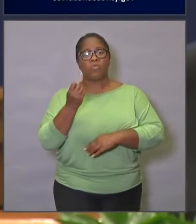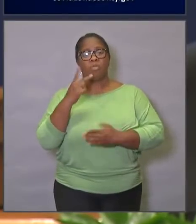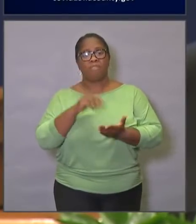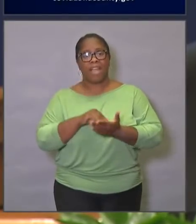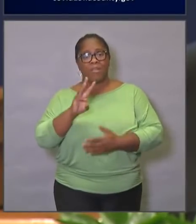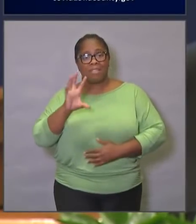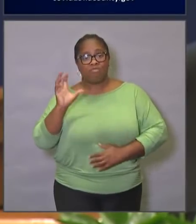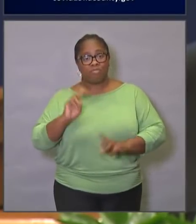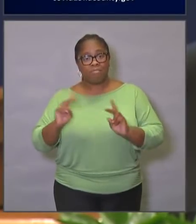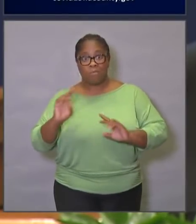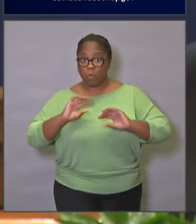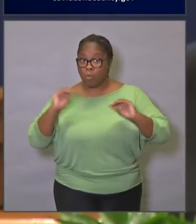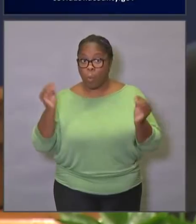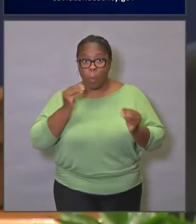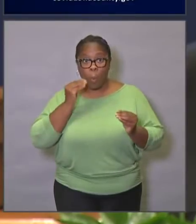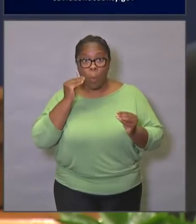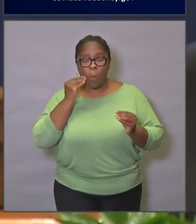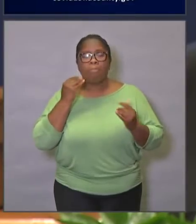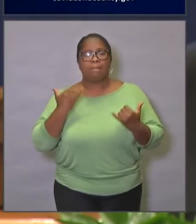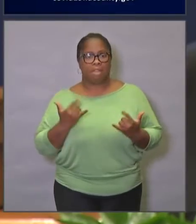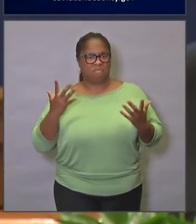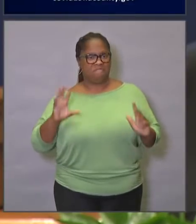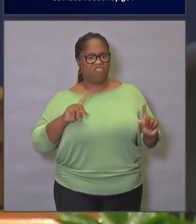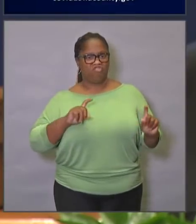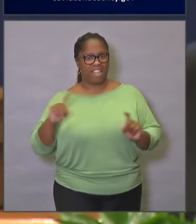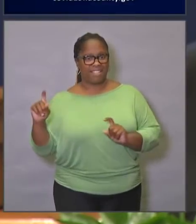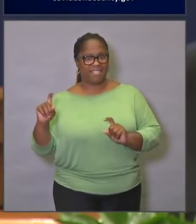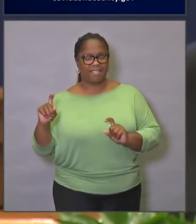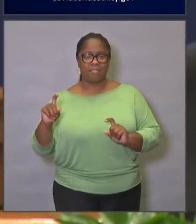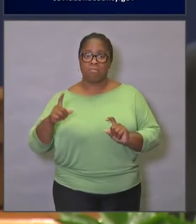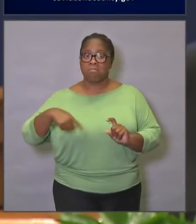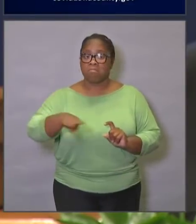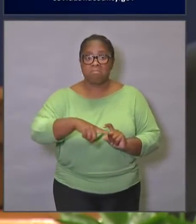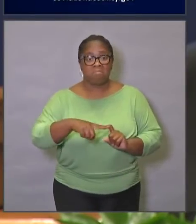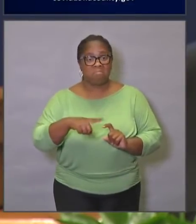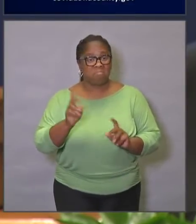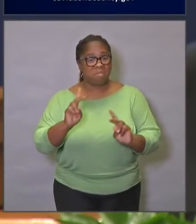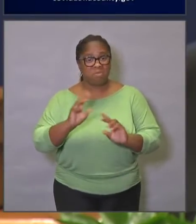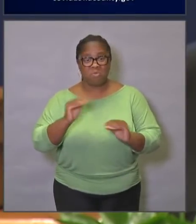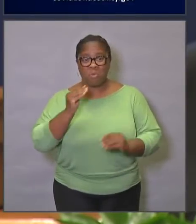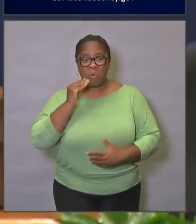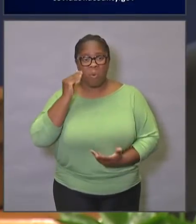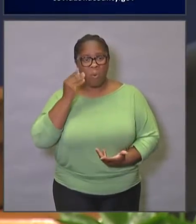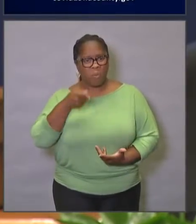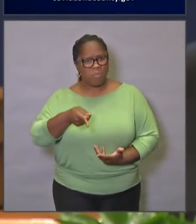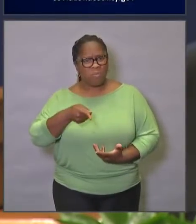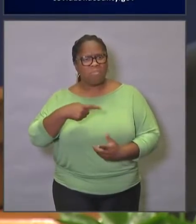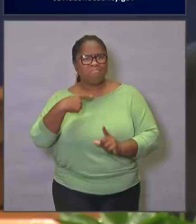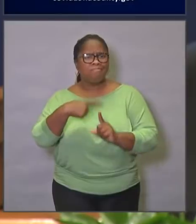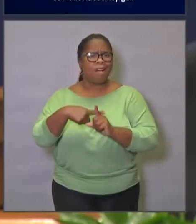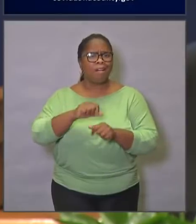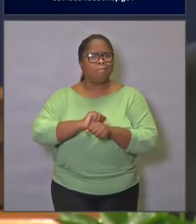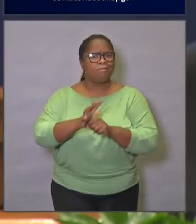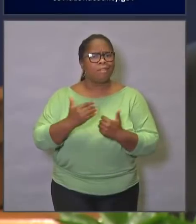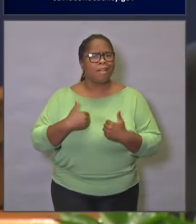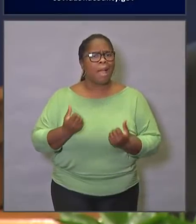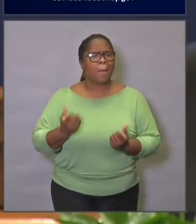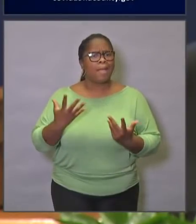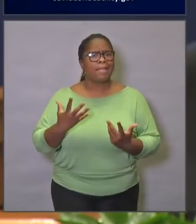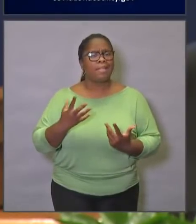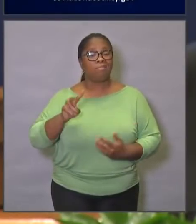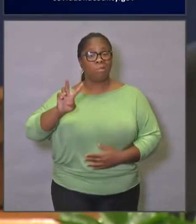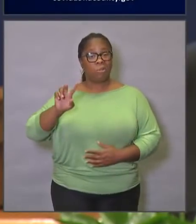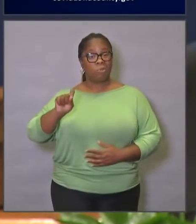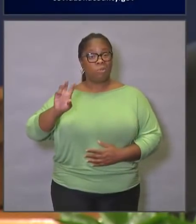homelessness have been tested. The rate of positivity among people experiencing homelessness has been 2.6%. This number